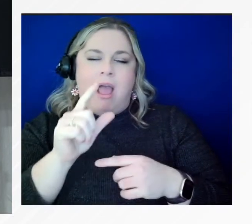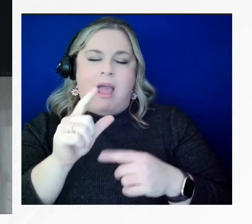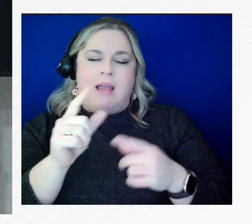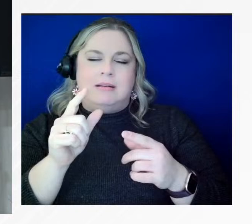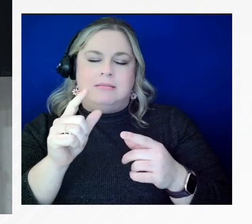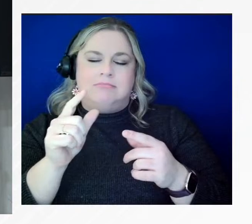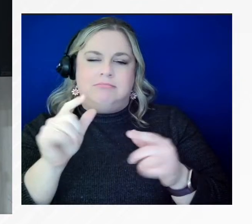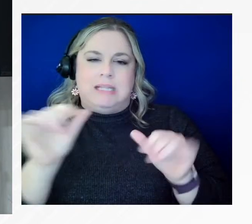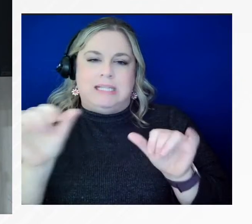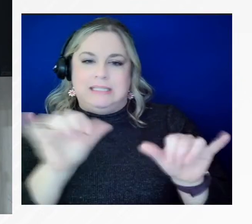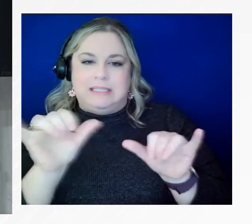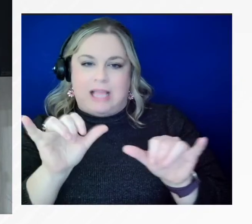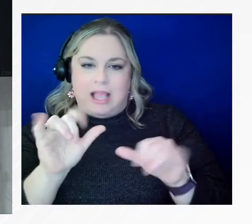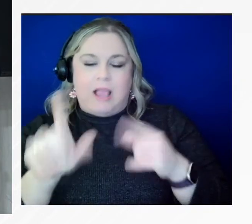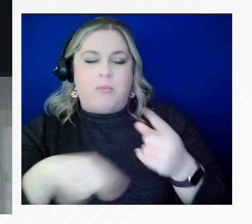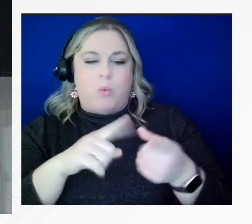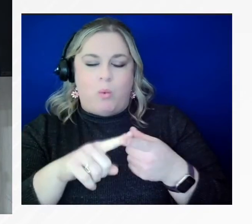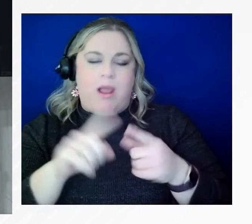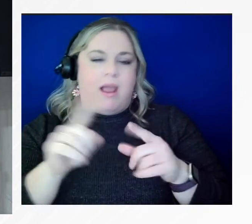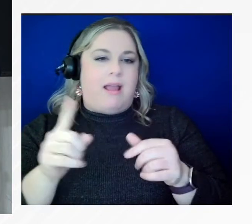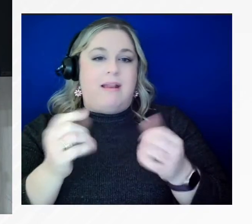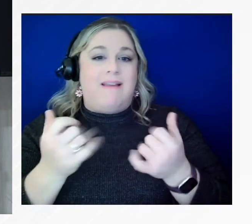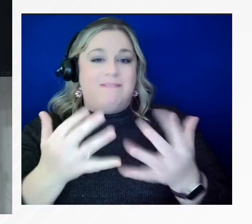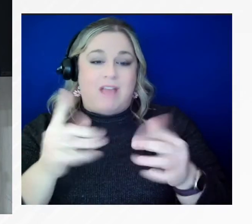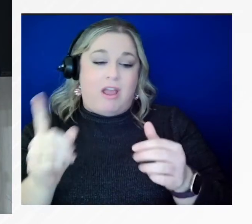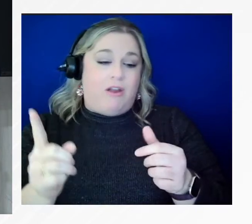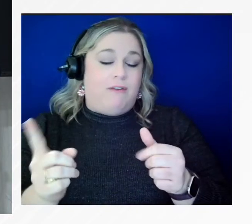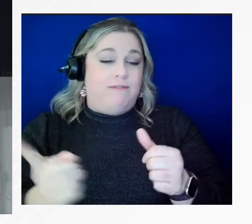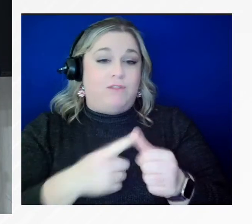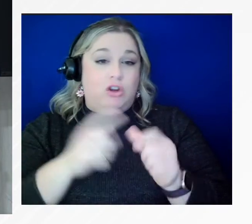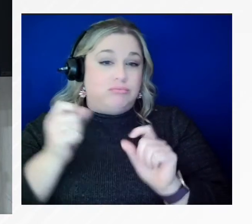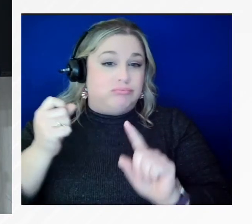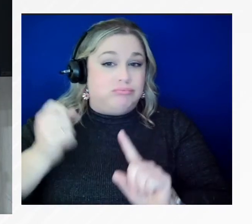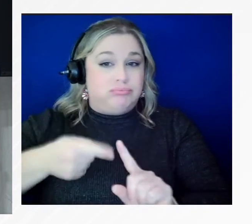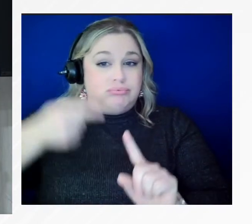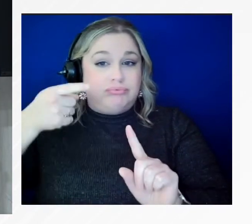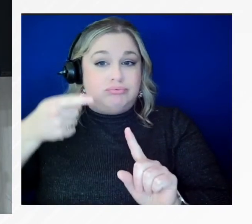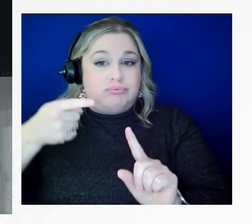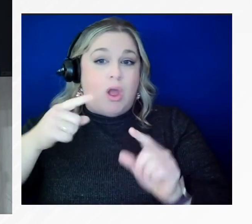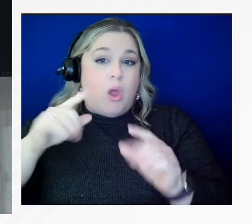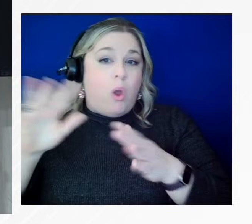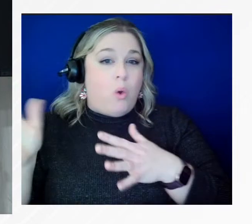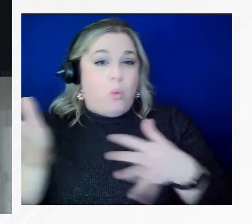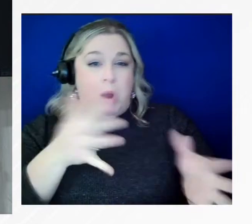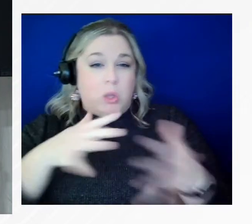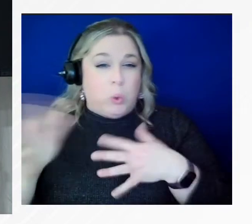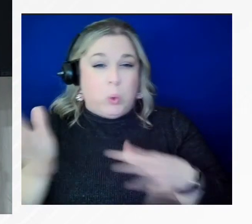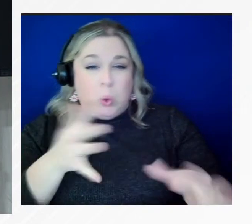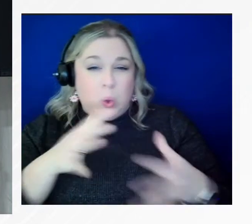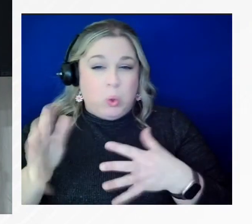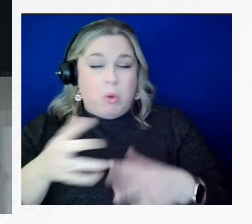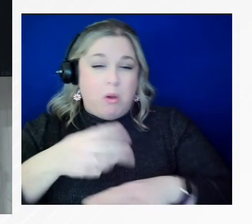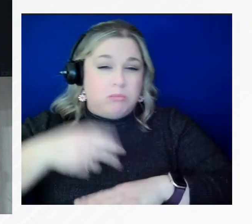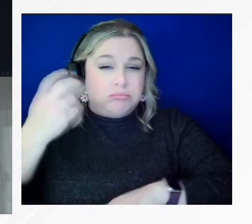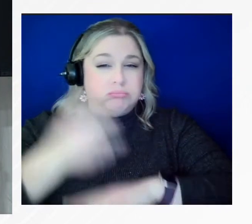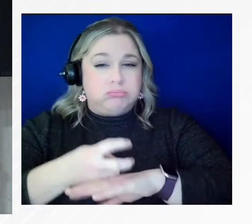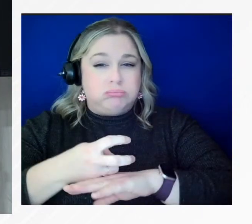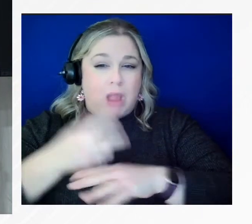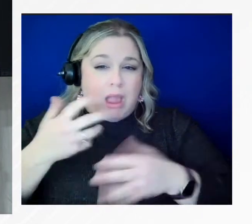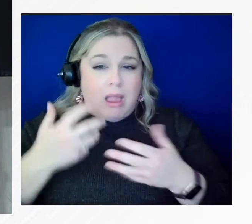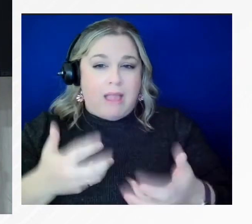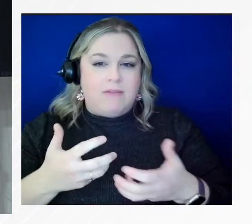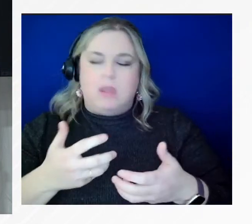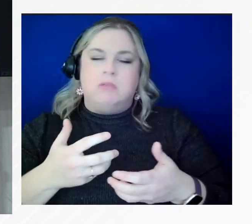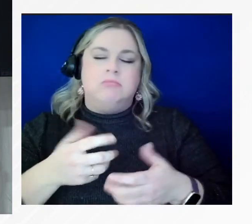something we're monitoring here in the weather shop, and we'll kind of keep following things along and giving the team the latest information and the updated